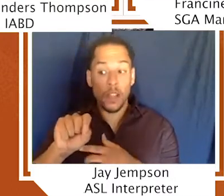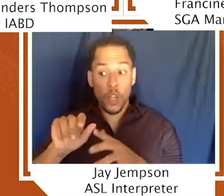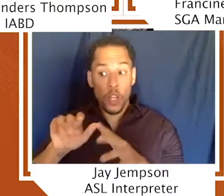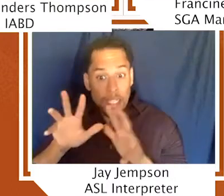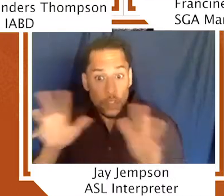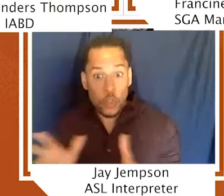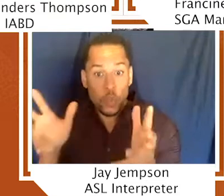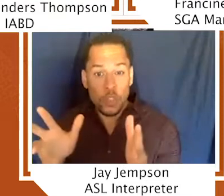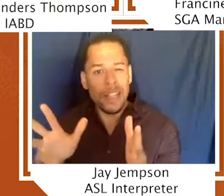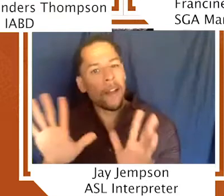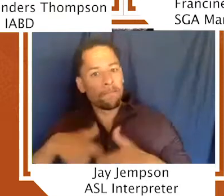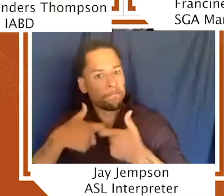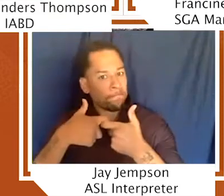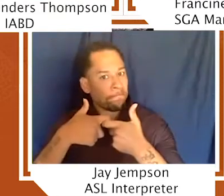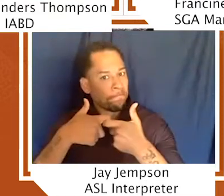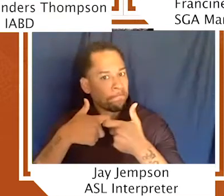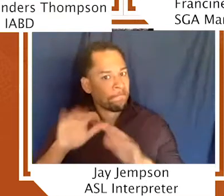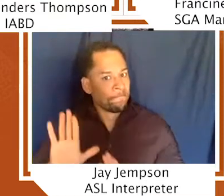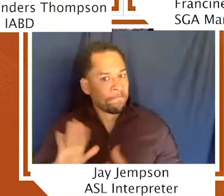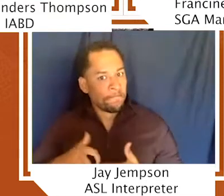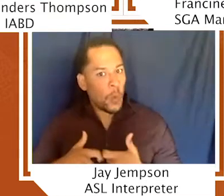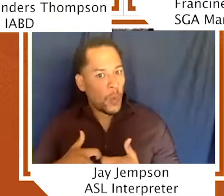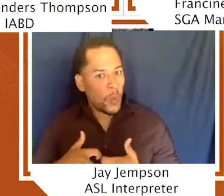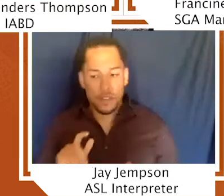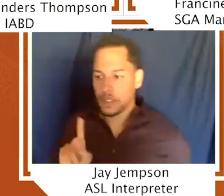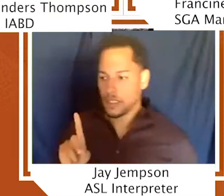Oh, Kristopher, you got me in my feelings. Mm.